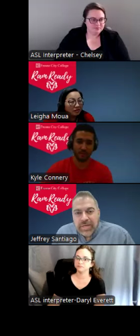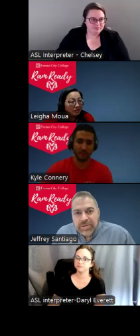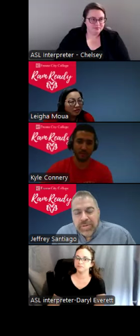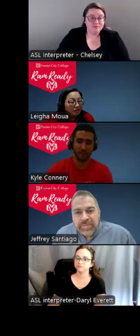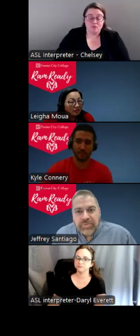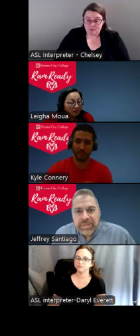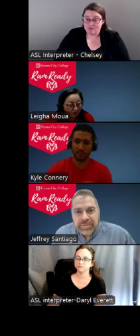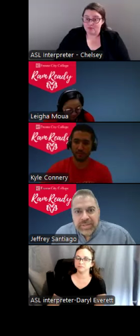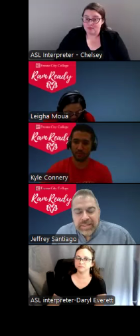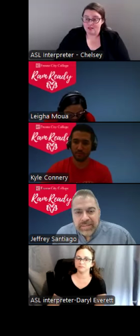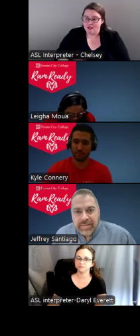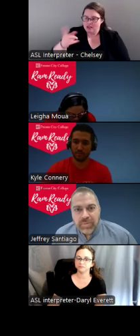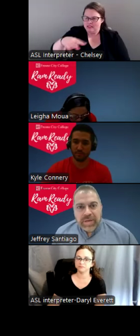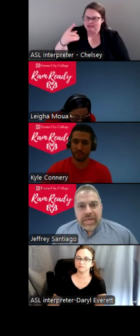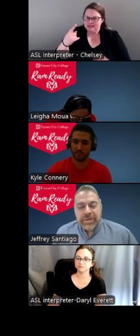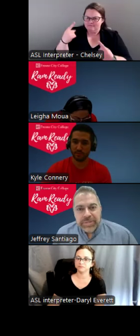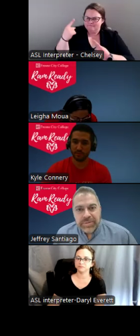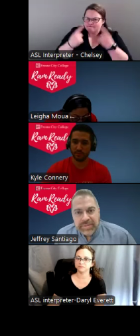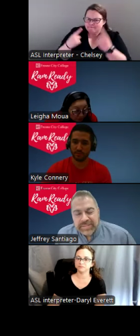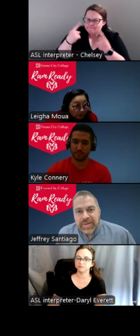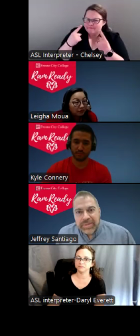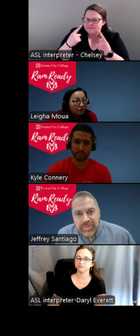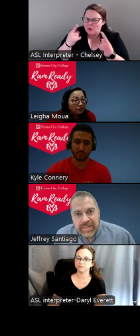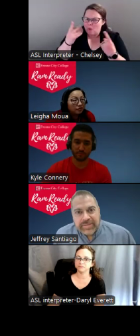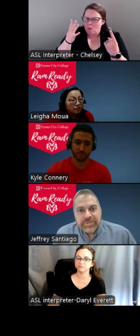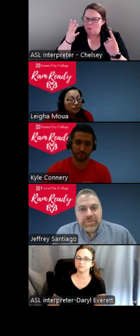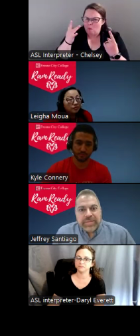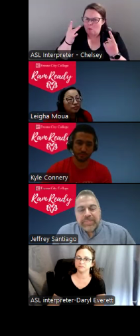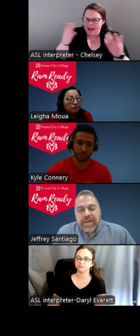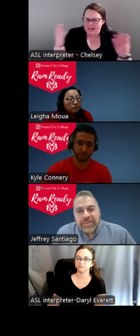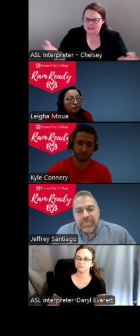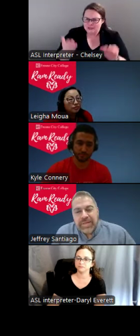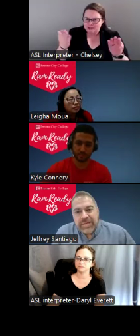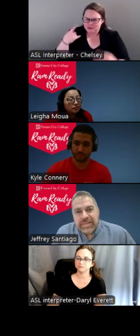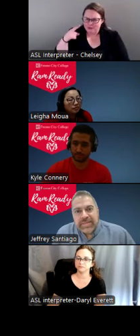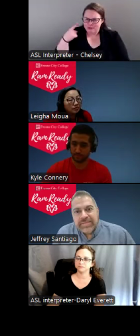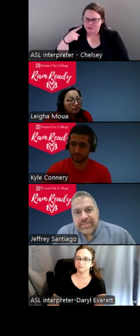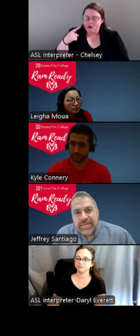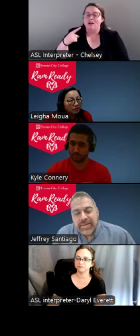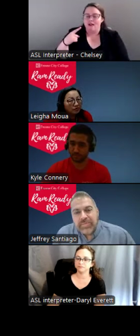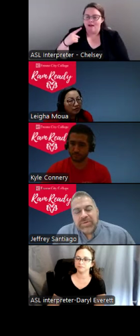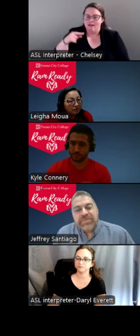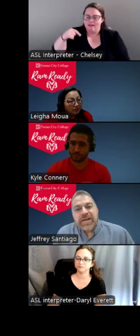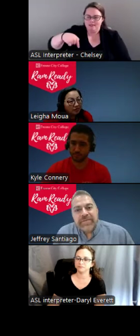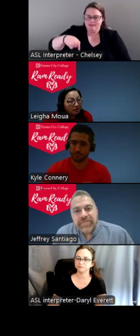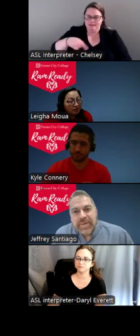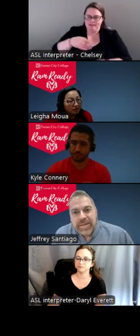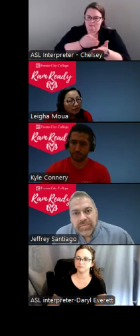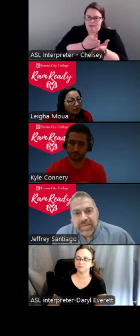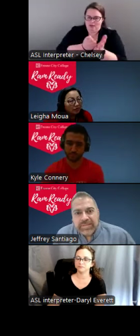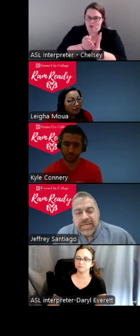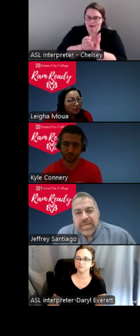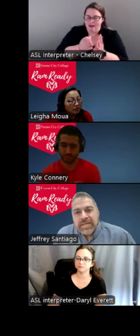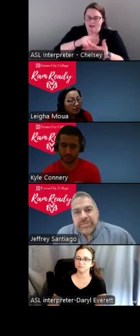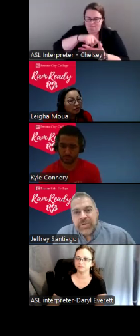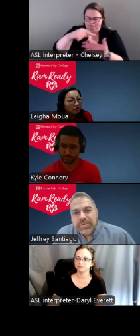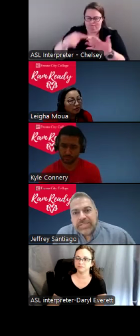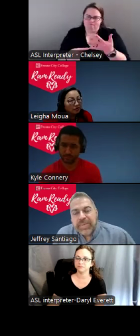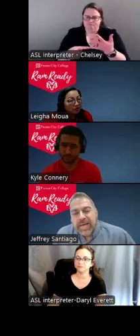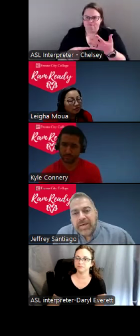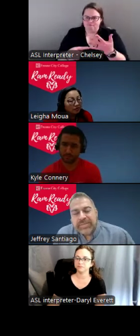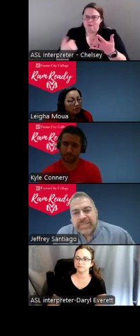So you're probably wondering, why are you in this pathway? So this pathway is one of 5 different pathways.